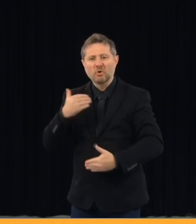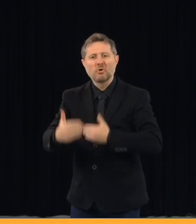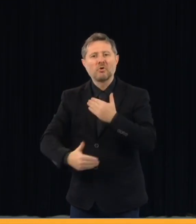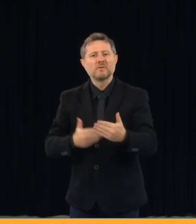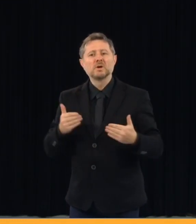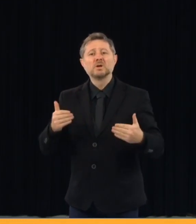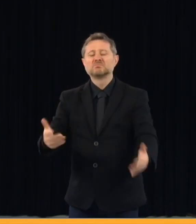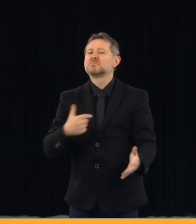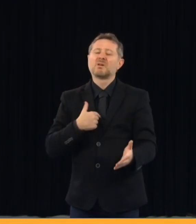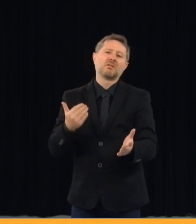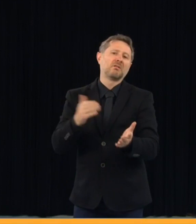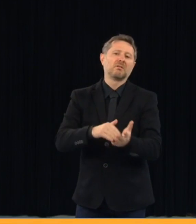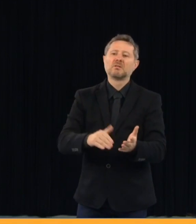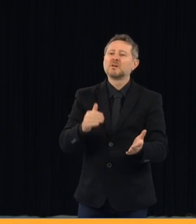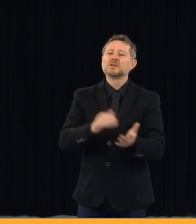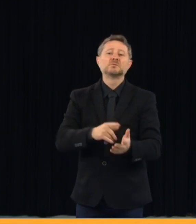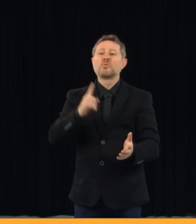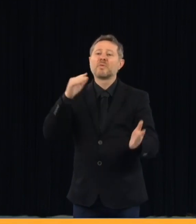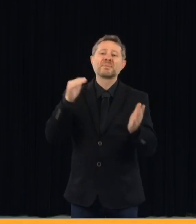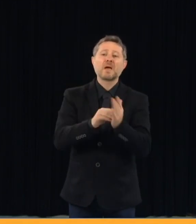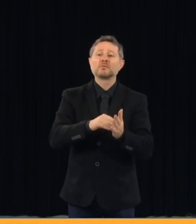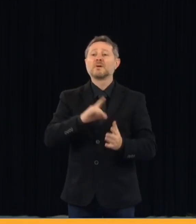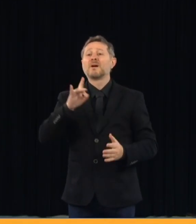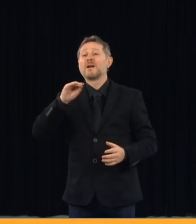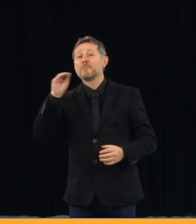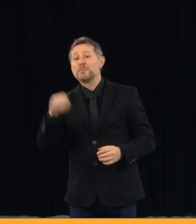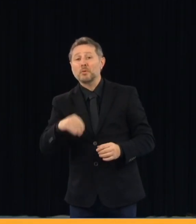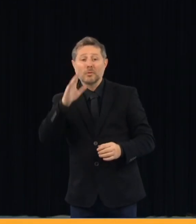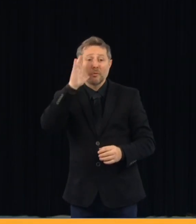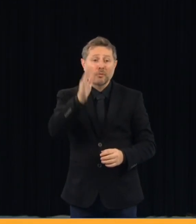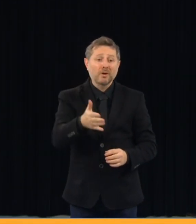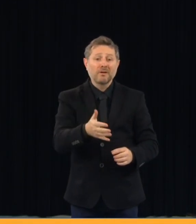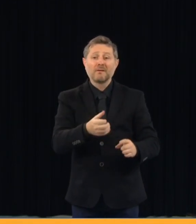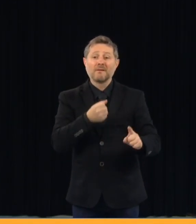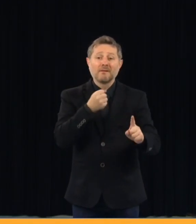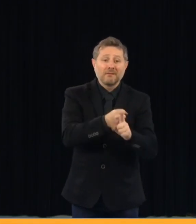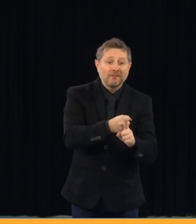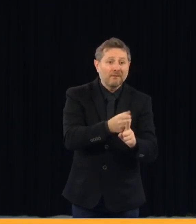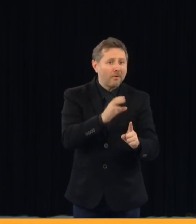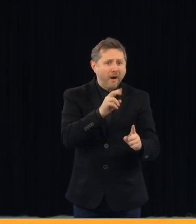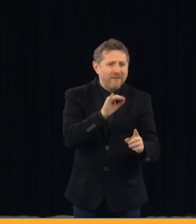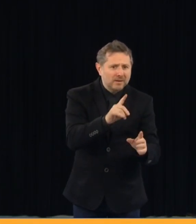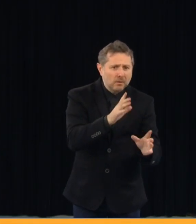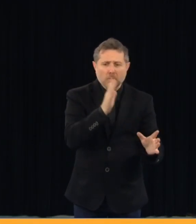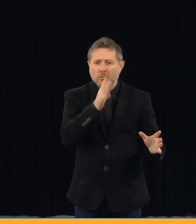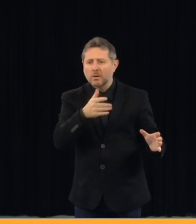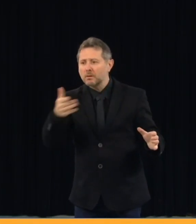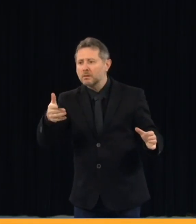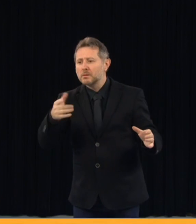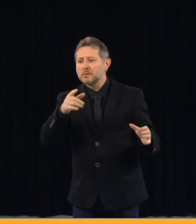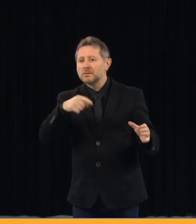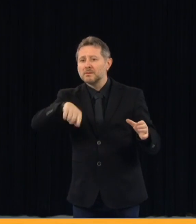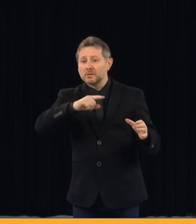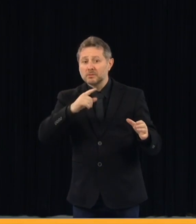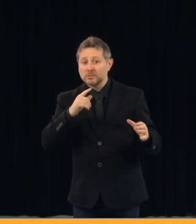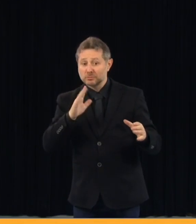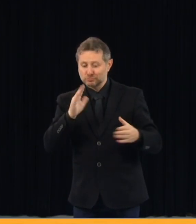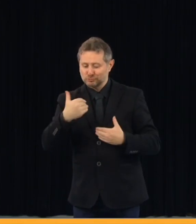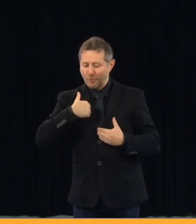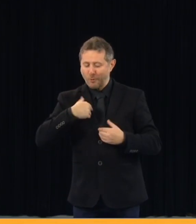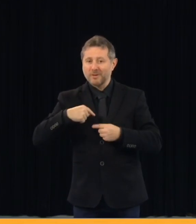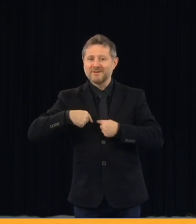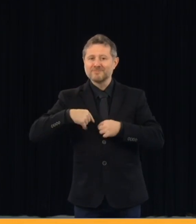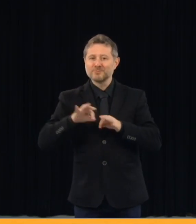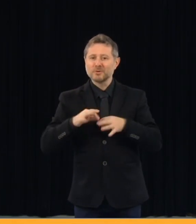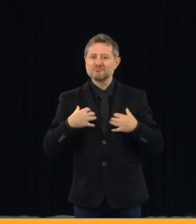1,000 times, 80% of the people get it and they will self-resolve, you know. But you're showing that. And not